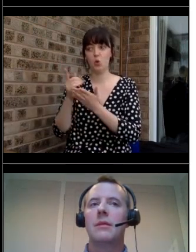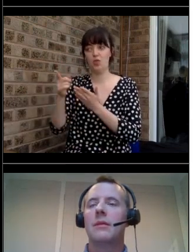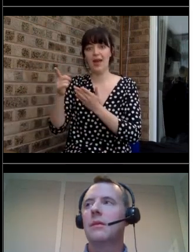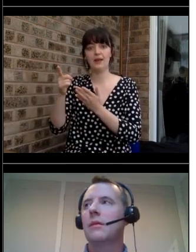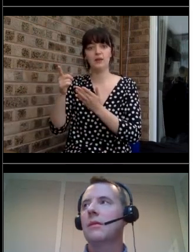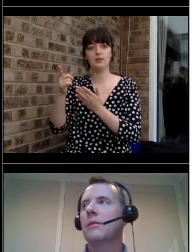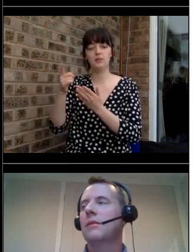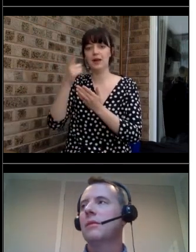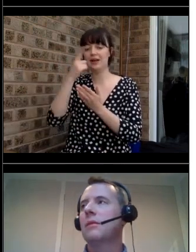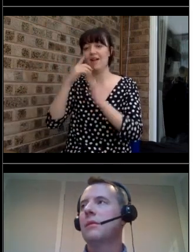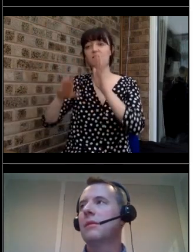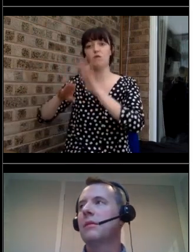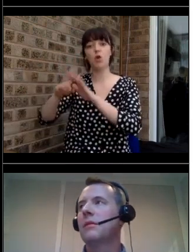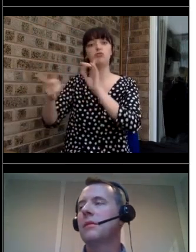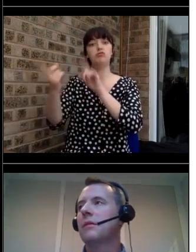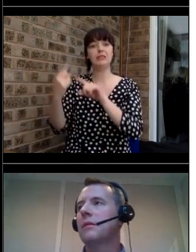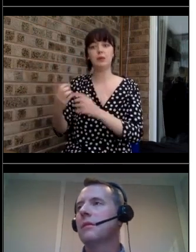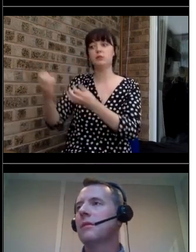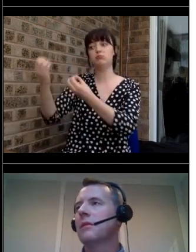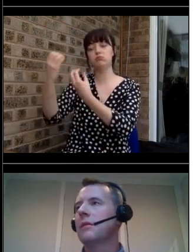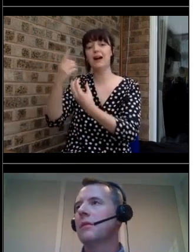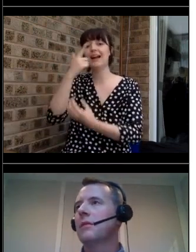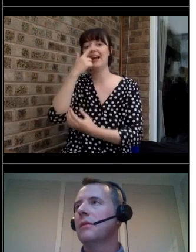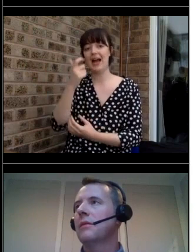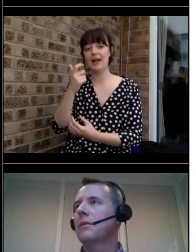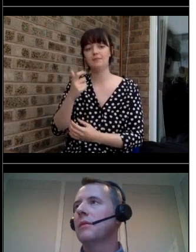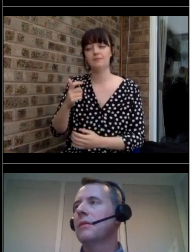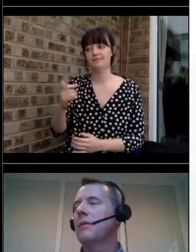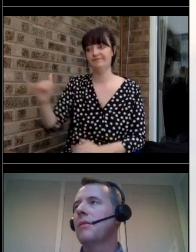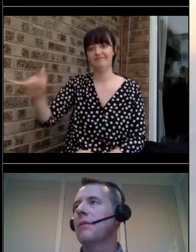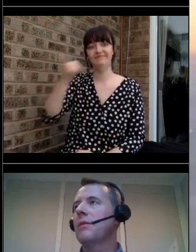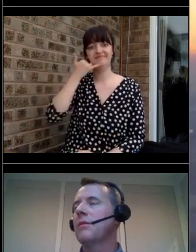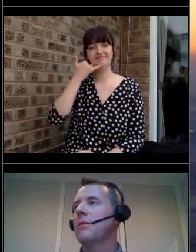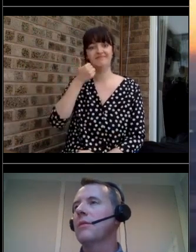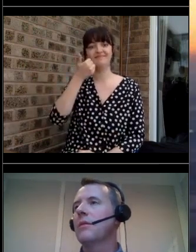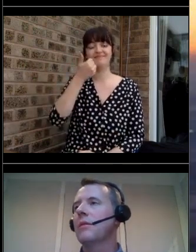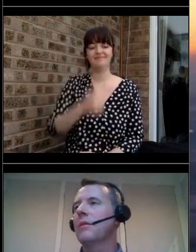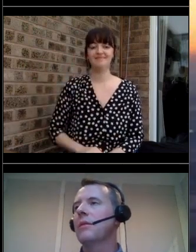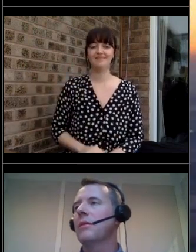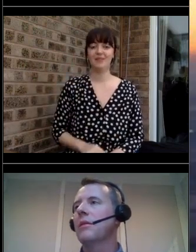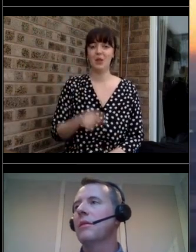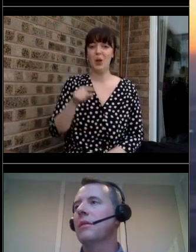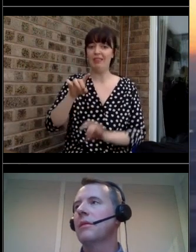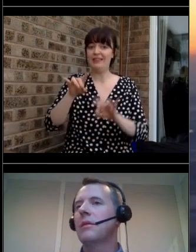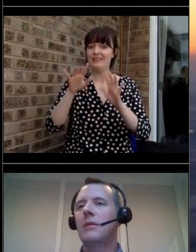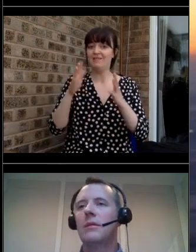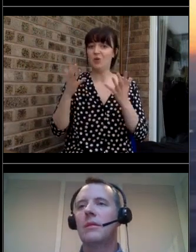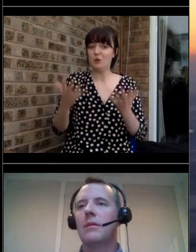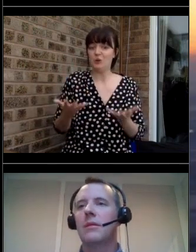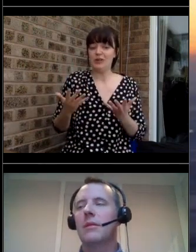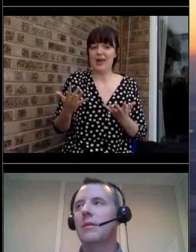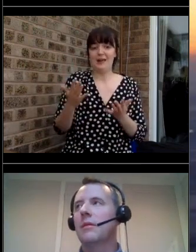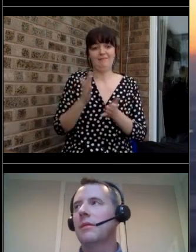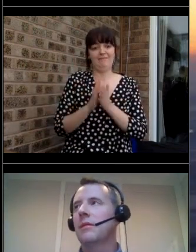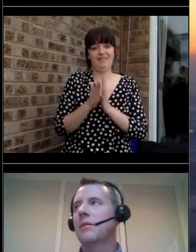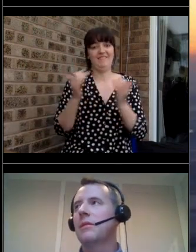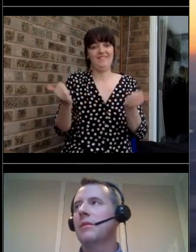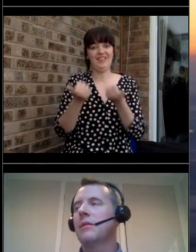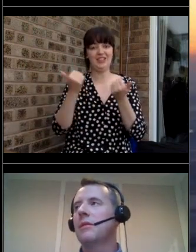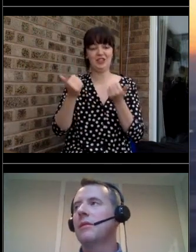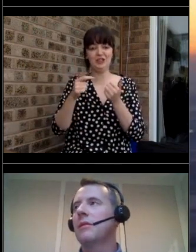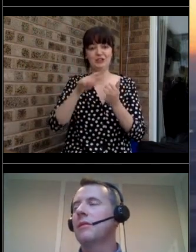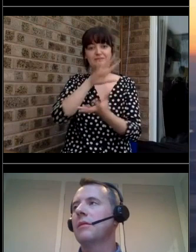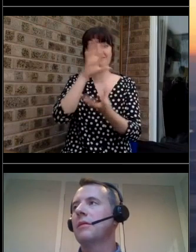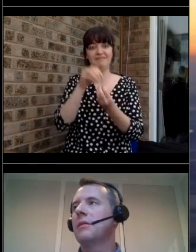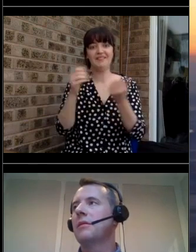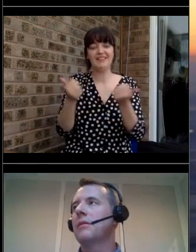response to the consultation over the telephone. So that's all we've got time for today. Concludes the webinar. I